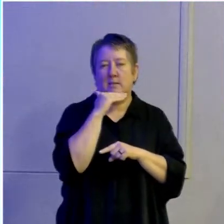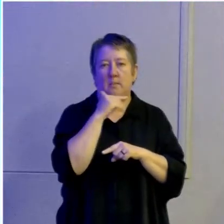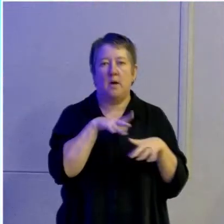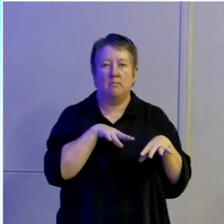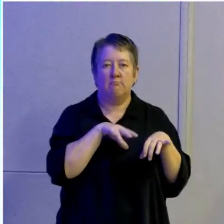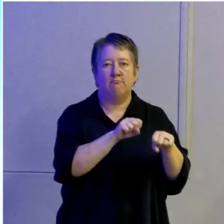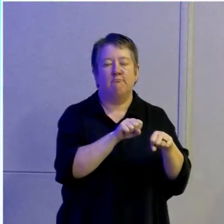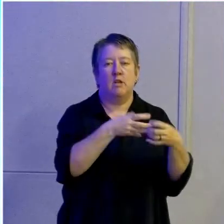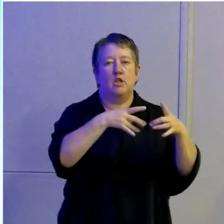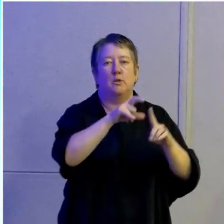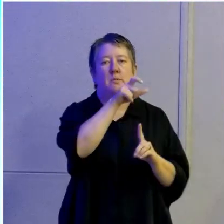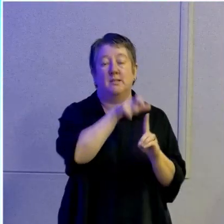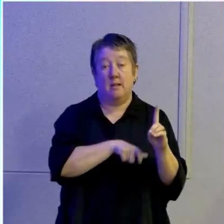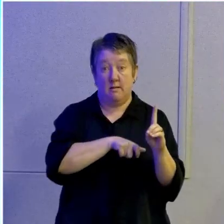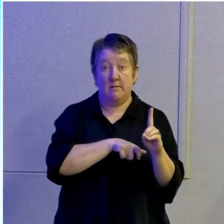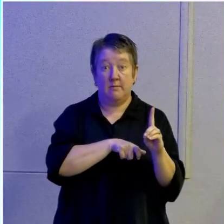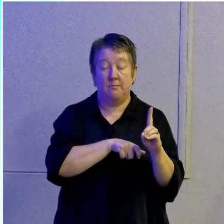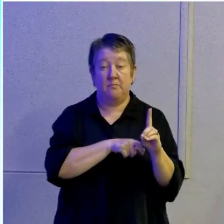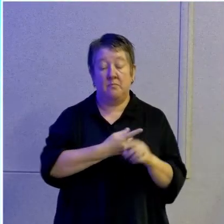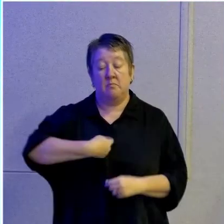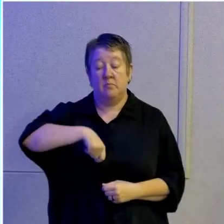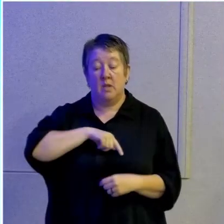as DTSI,